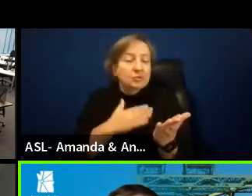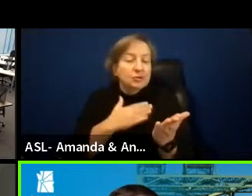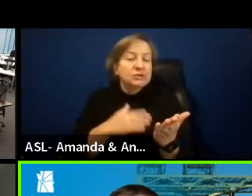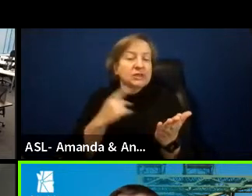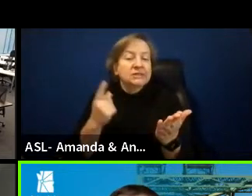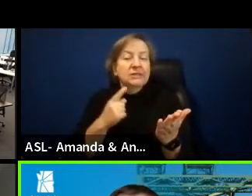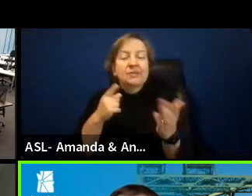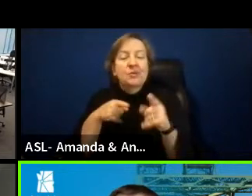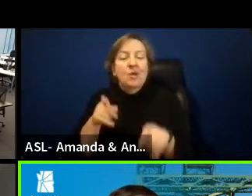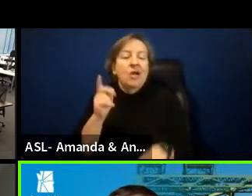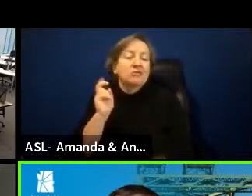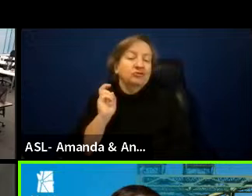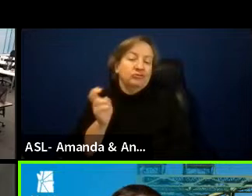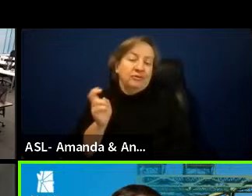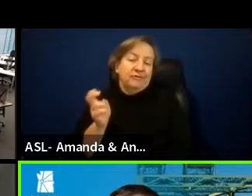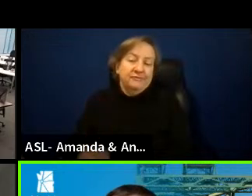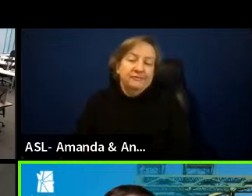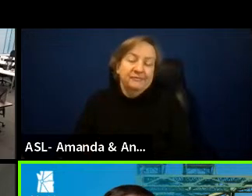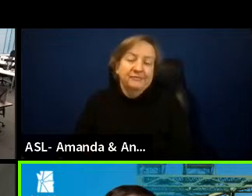traveling.